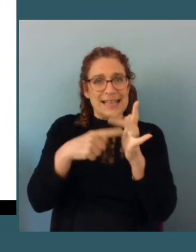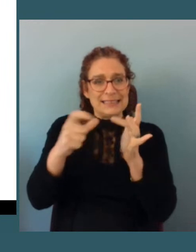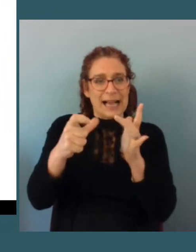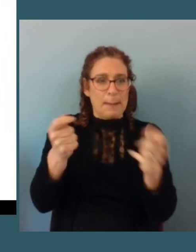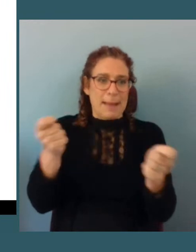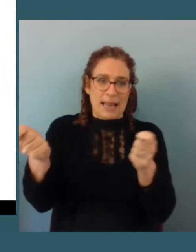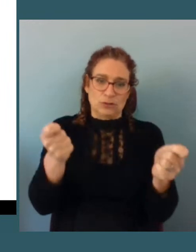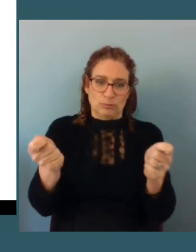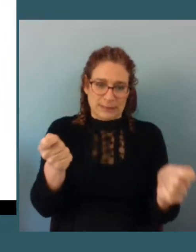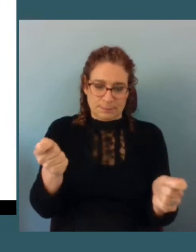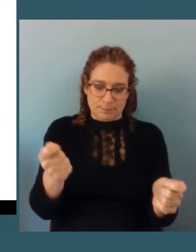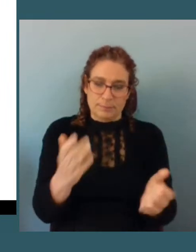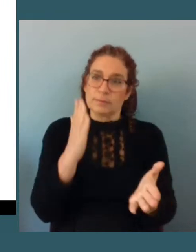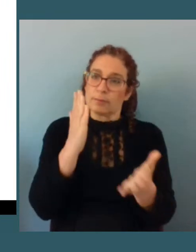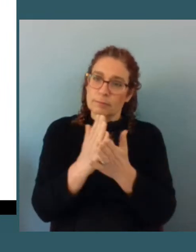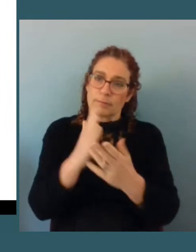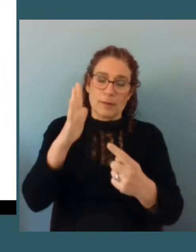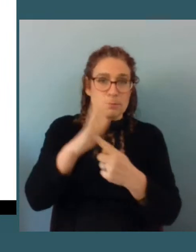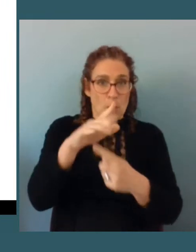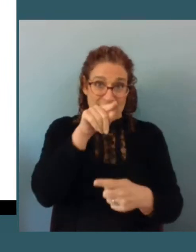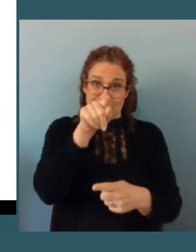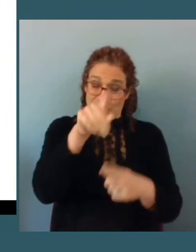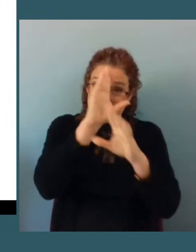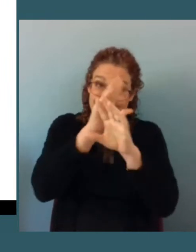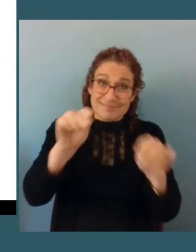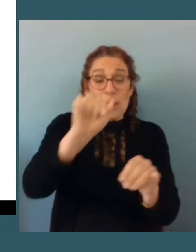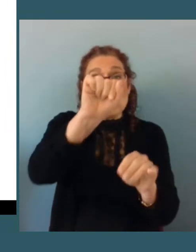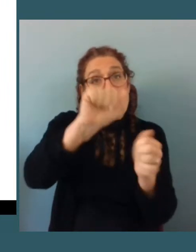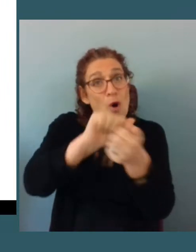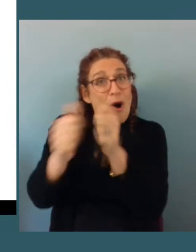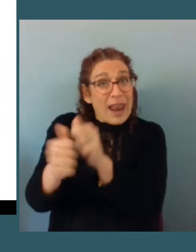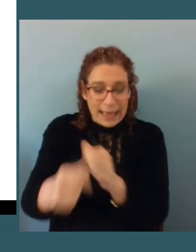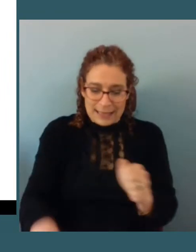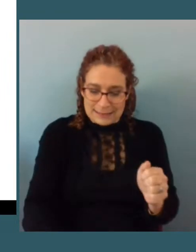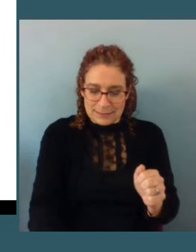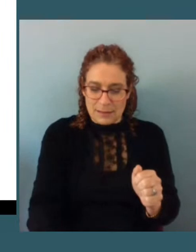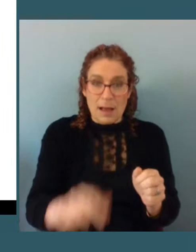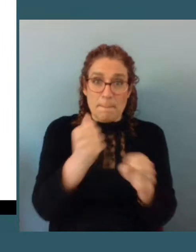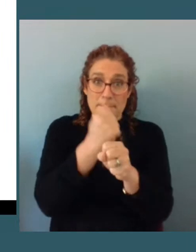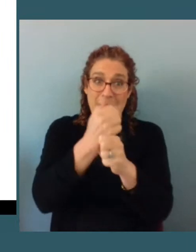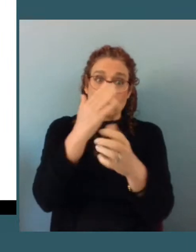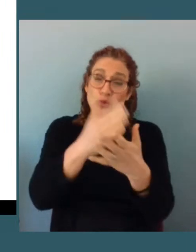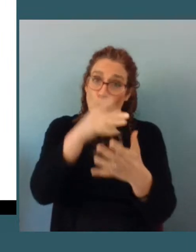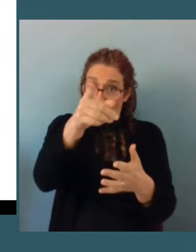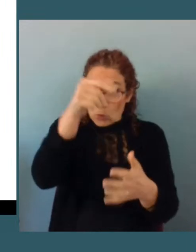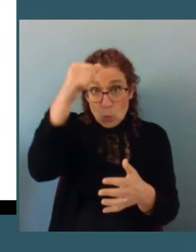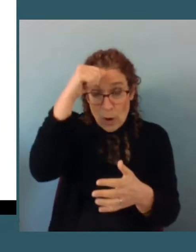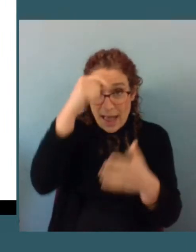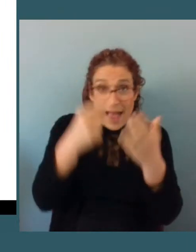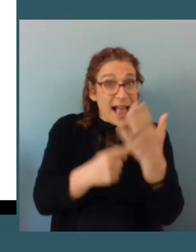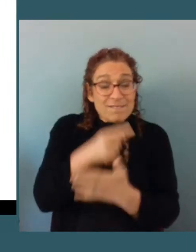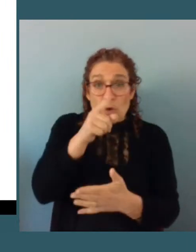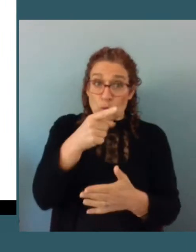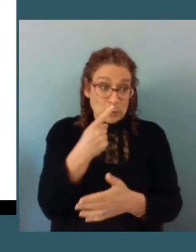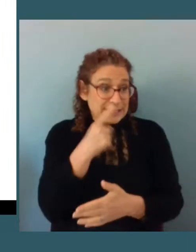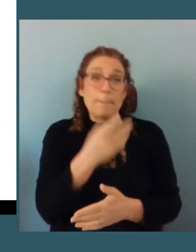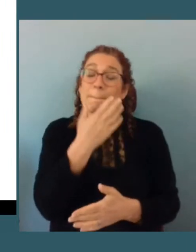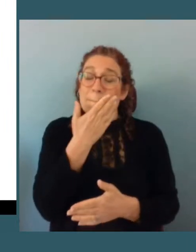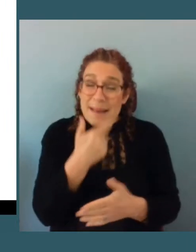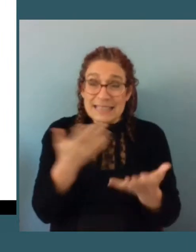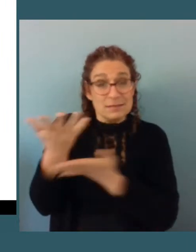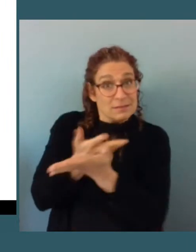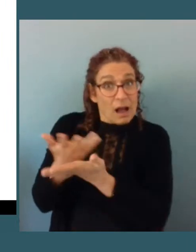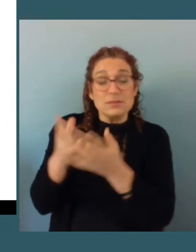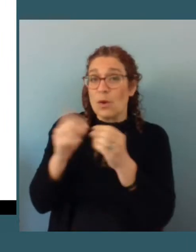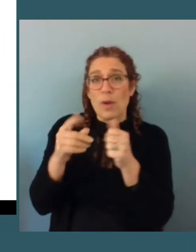is to really share this with your colleagues, make sure you're aware of it, and if you ever see a case like this, please feel free to discuss it with the allergy person